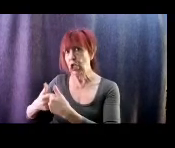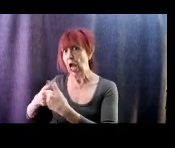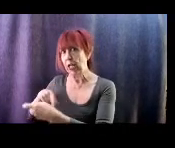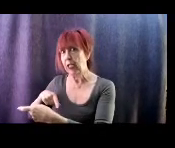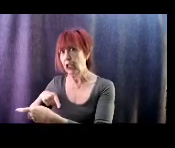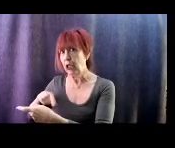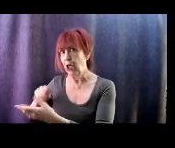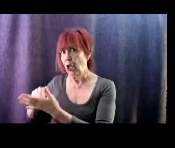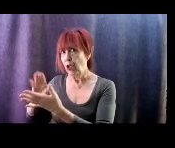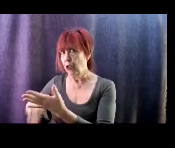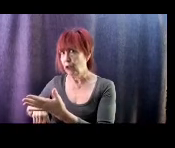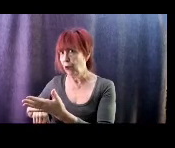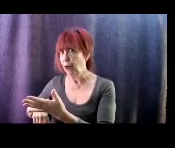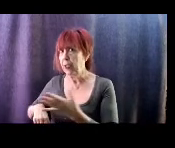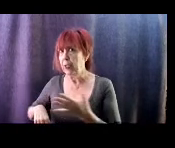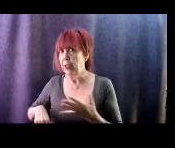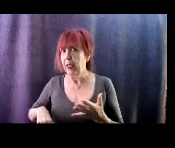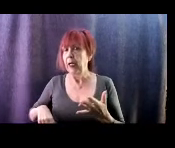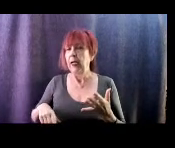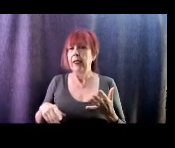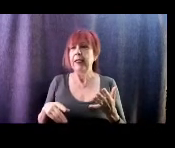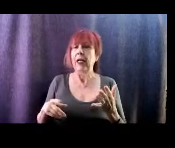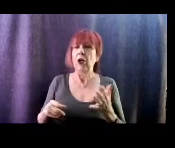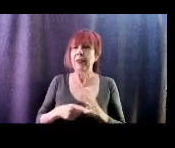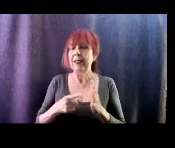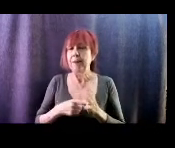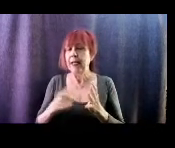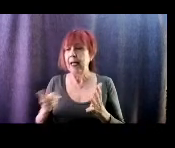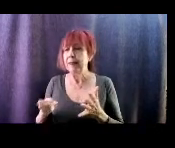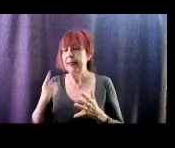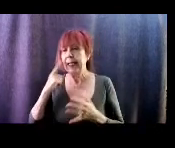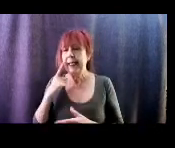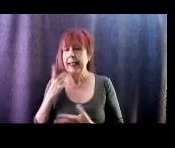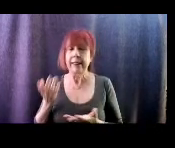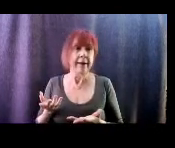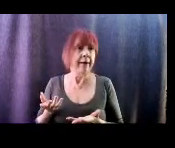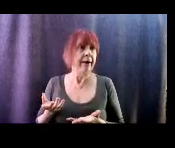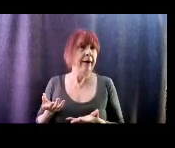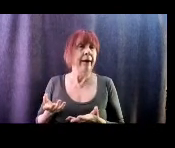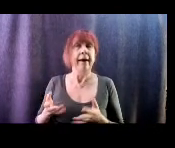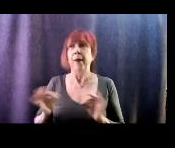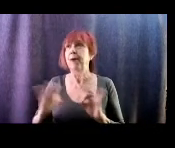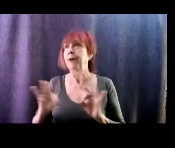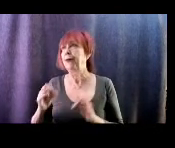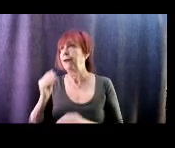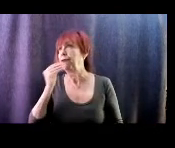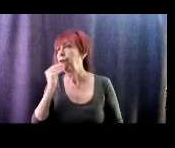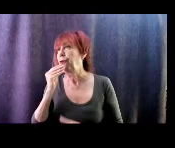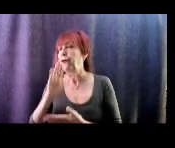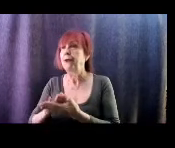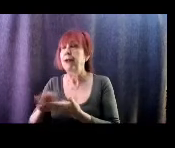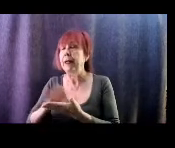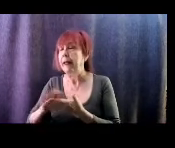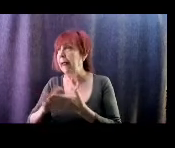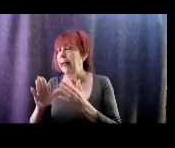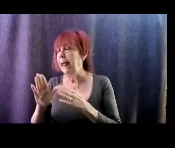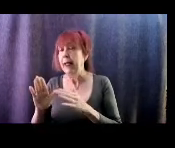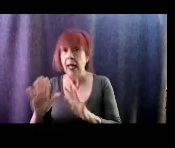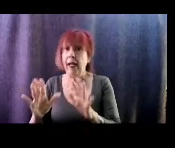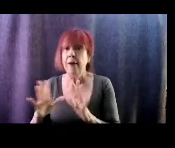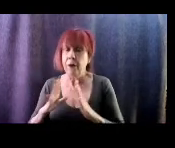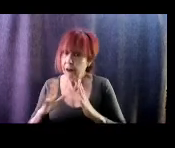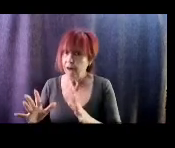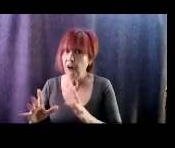pejorative about programs like ours is kind of the food, filth, and flowers. All they do is janitorial or foods or whatever. Not that there's anything wrong with those